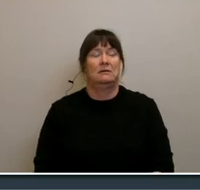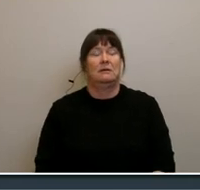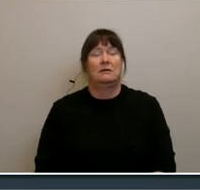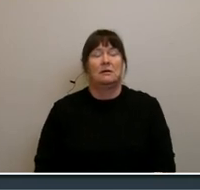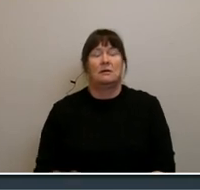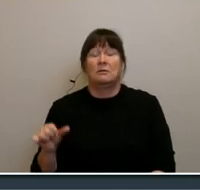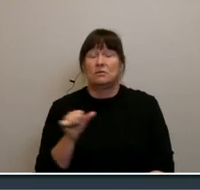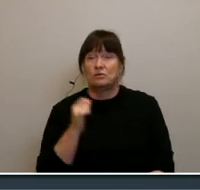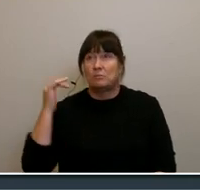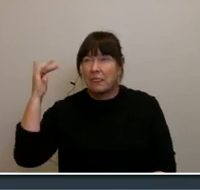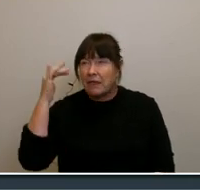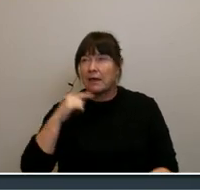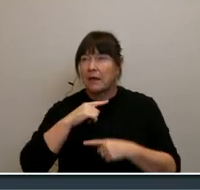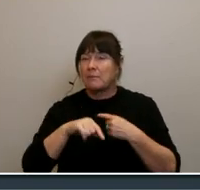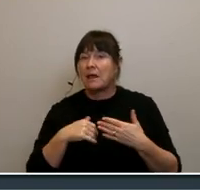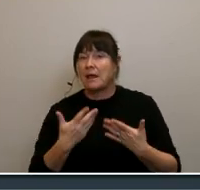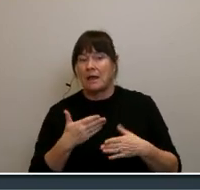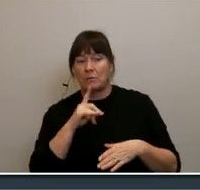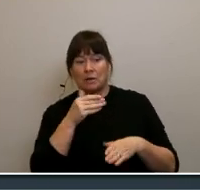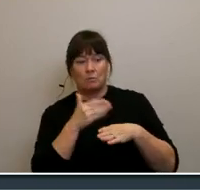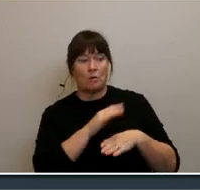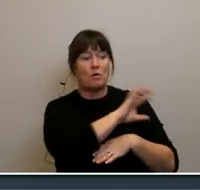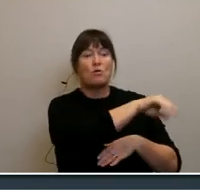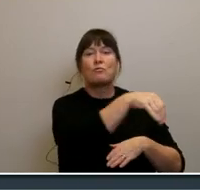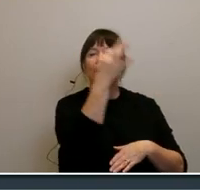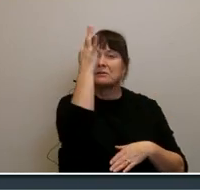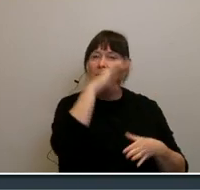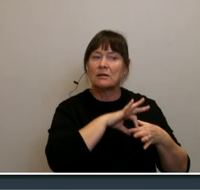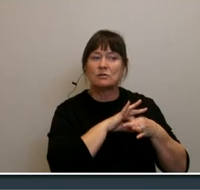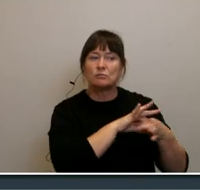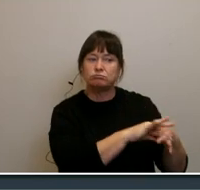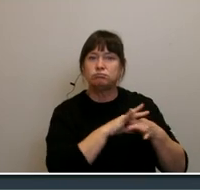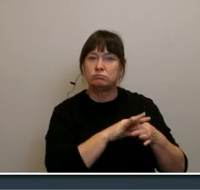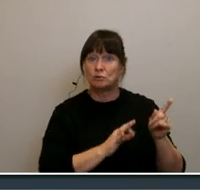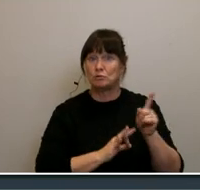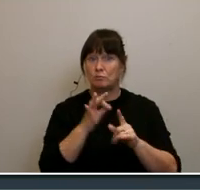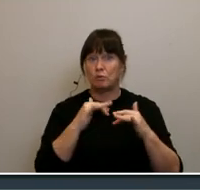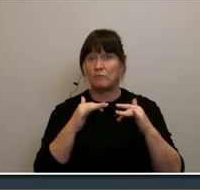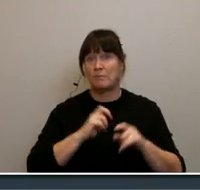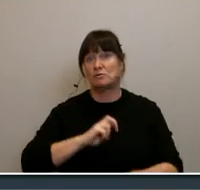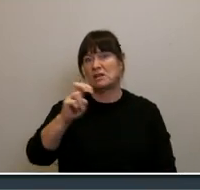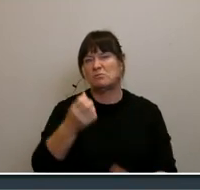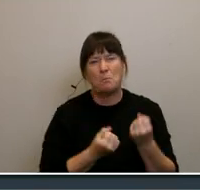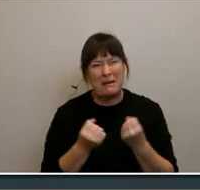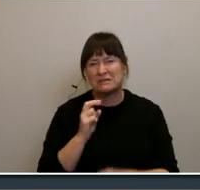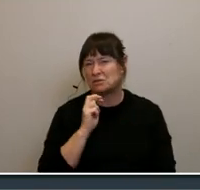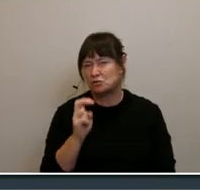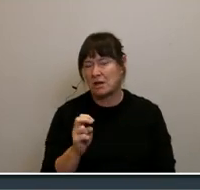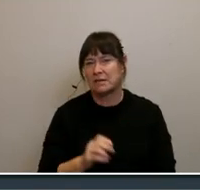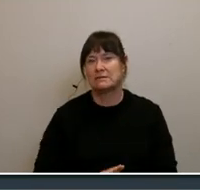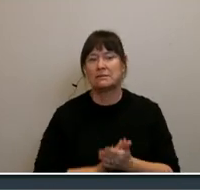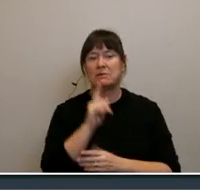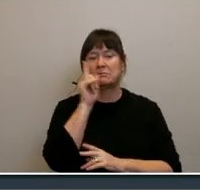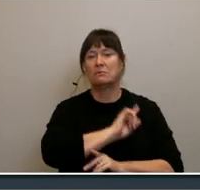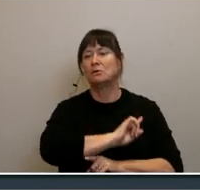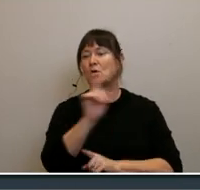We should be considering how we work with the regional council to develop improved public transport targeted to bring people to work on a